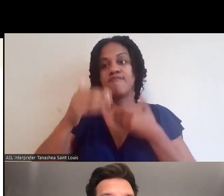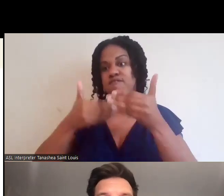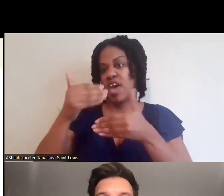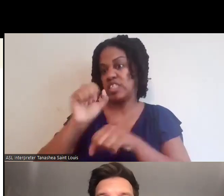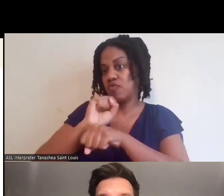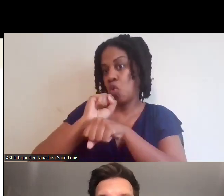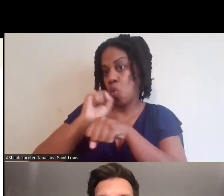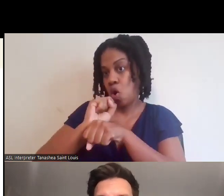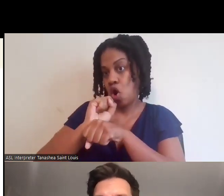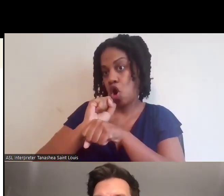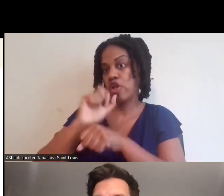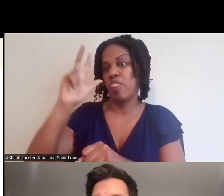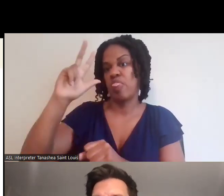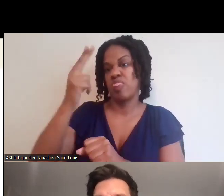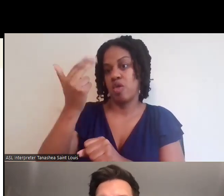13 months.